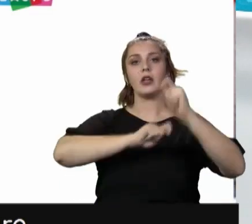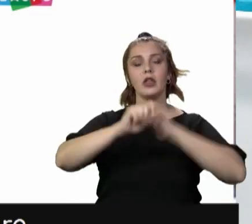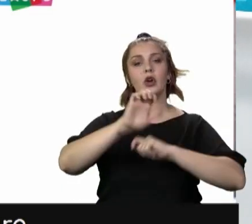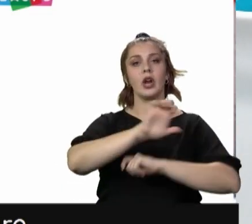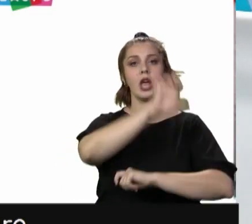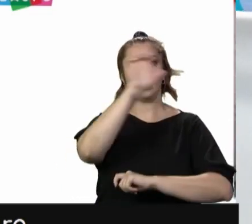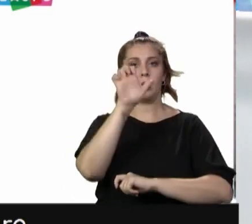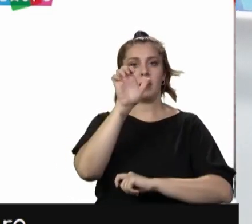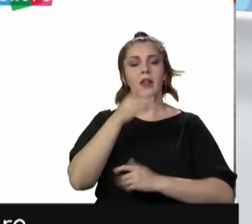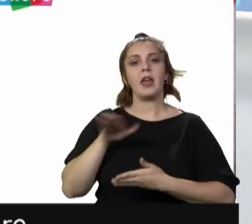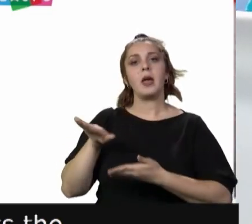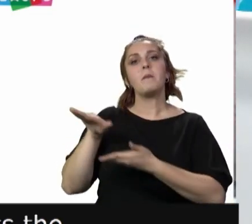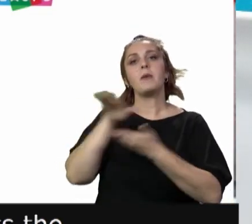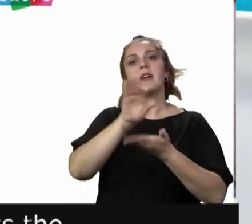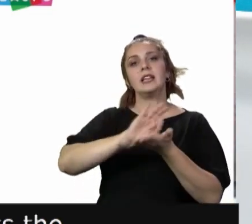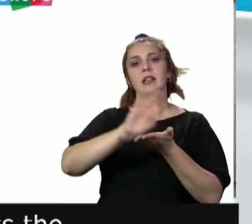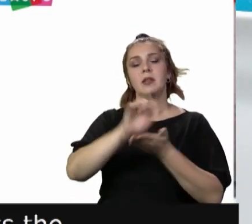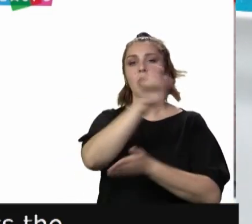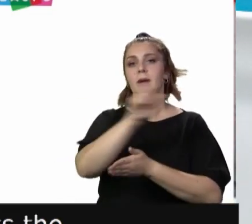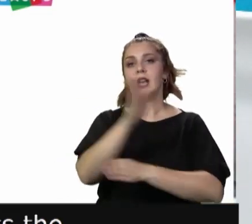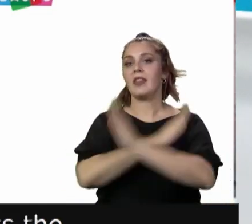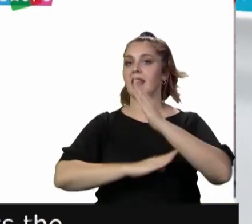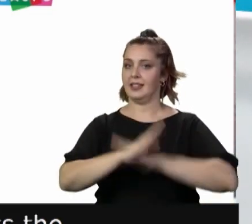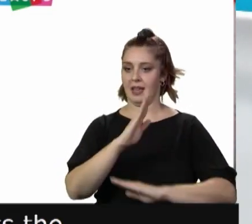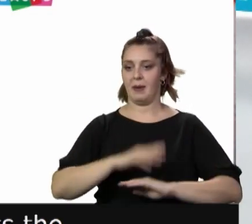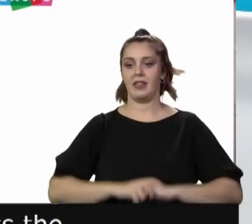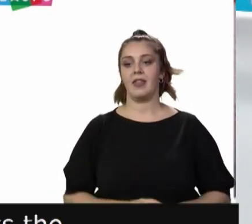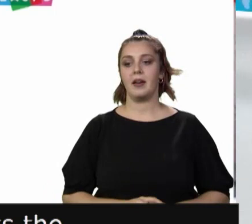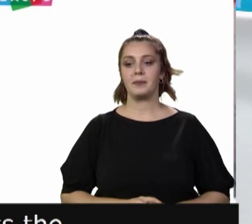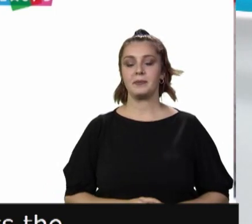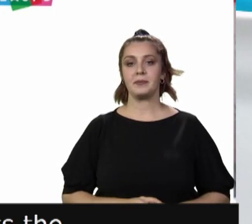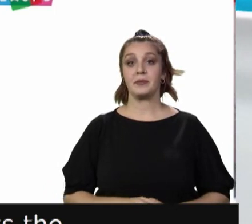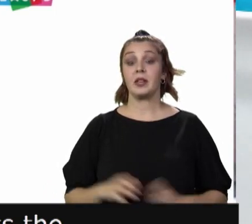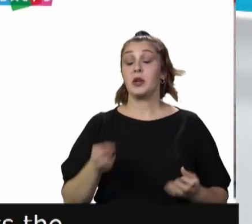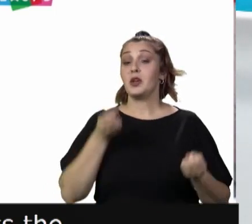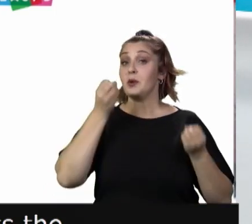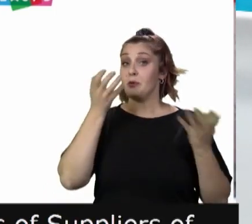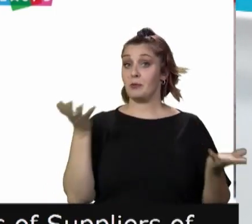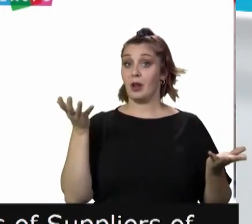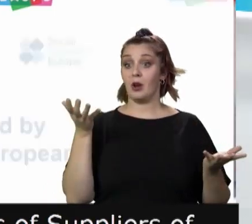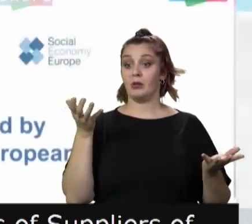EASPD, the European Association of Suppliers of Products for People with Disabilities.